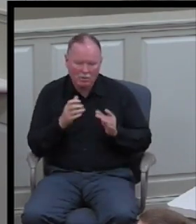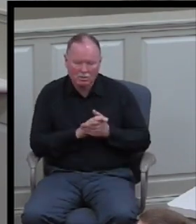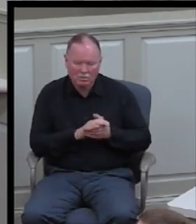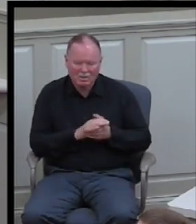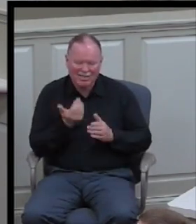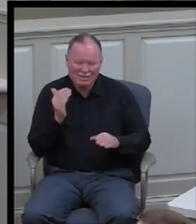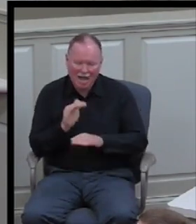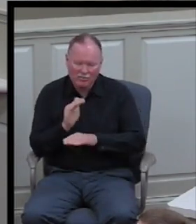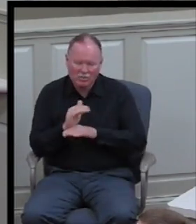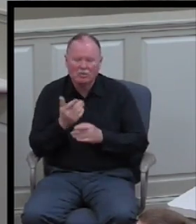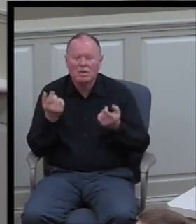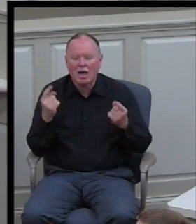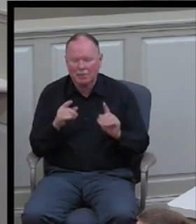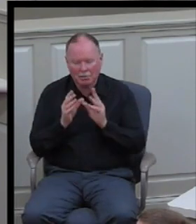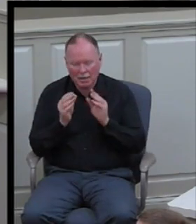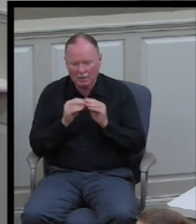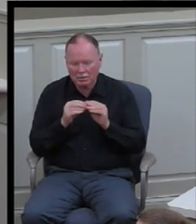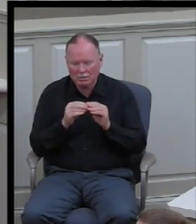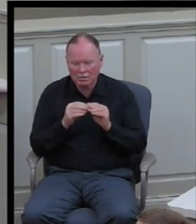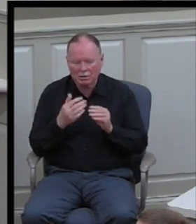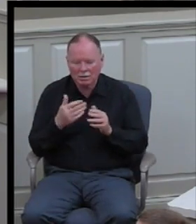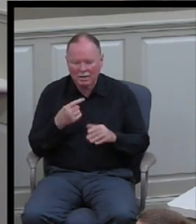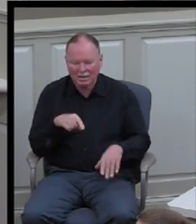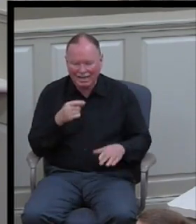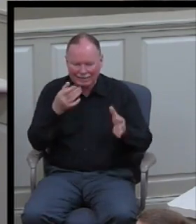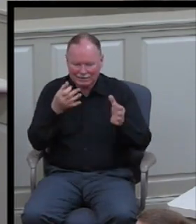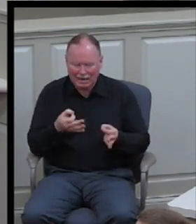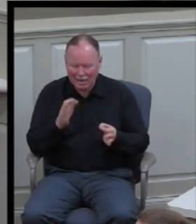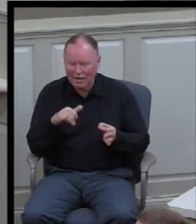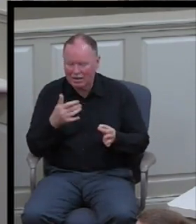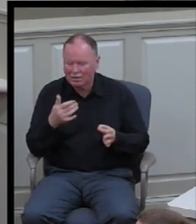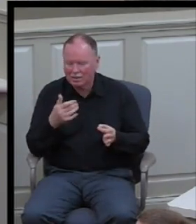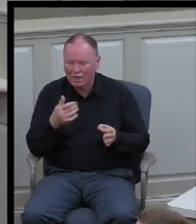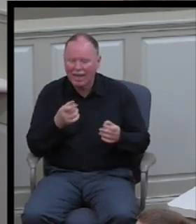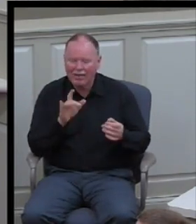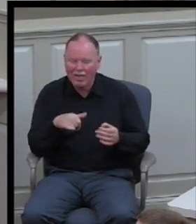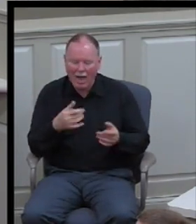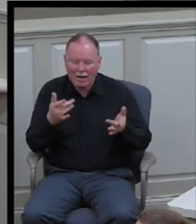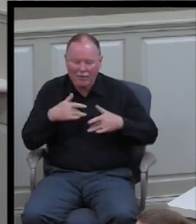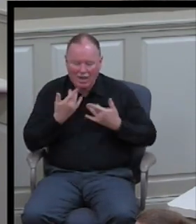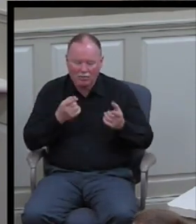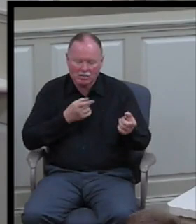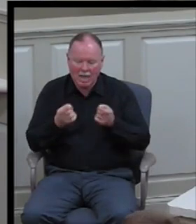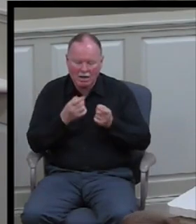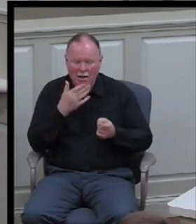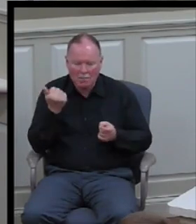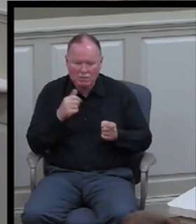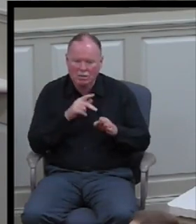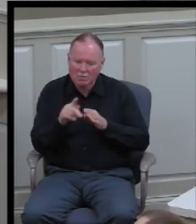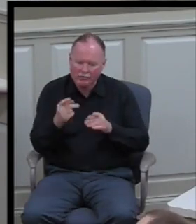debrief this afternoon, it was concluded that it was handled as professionally